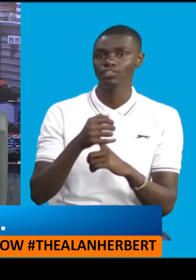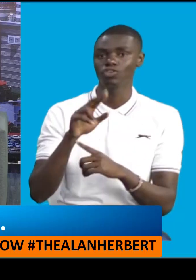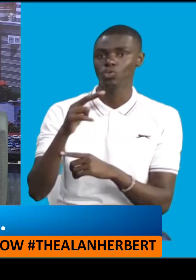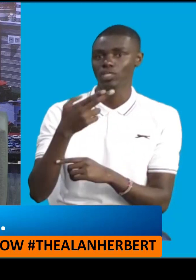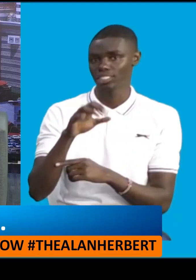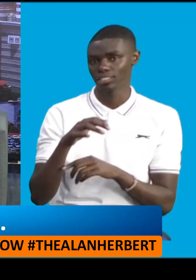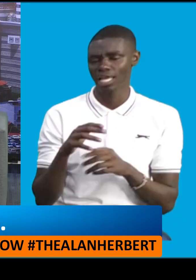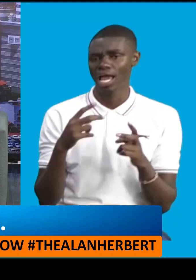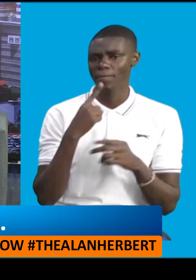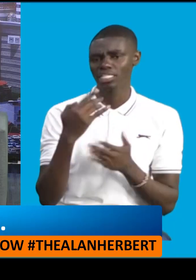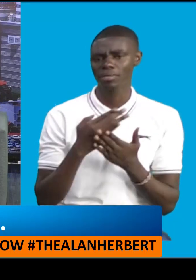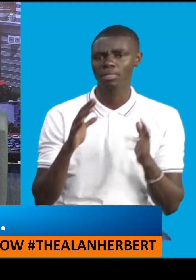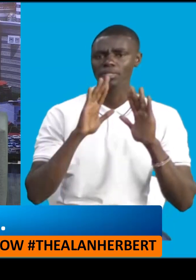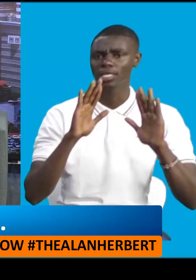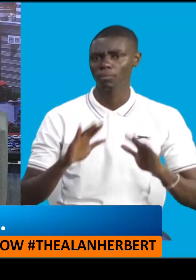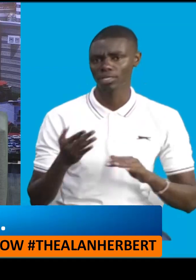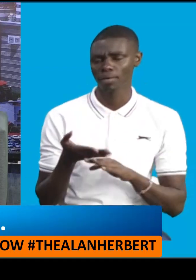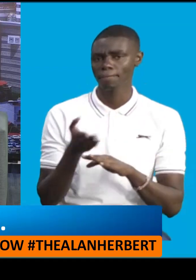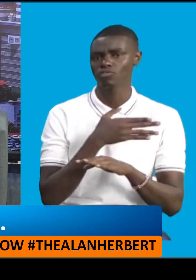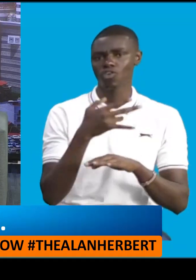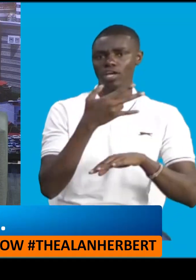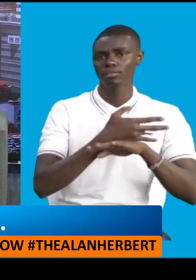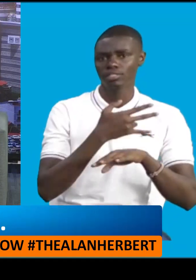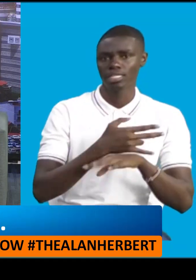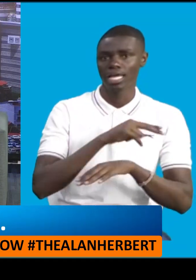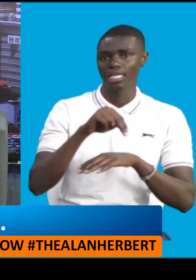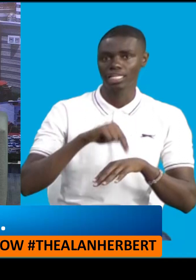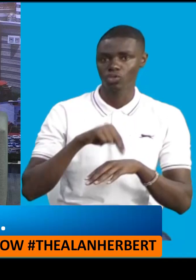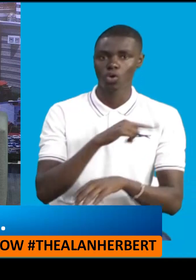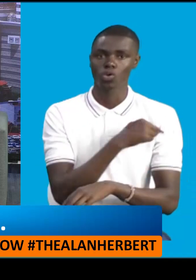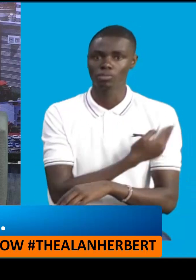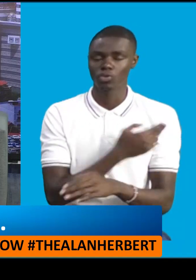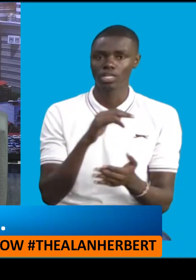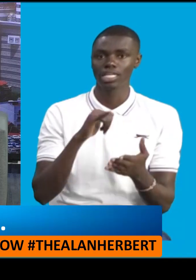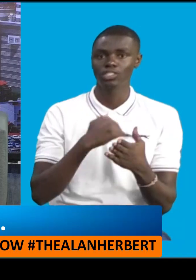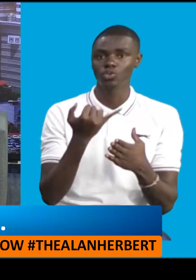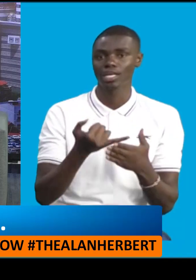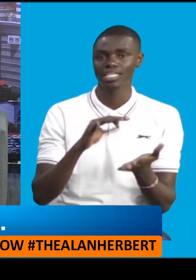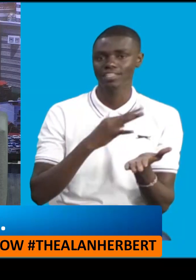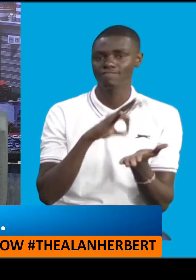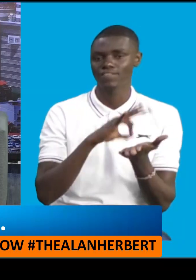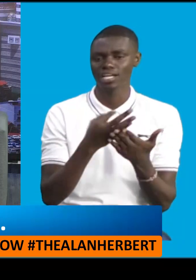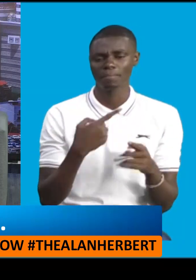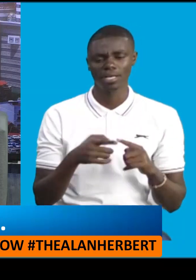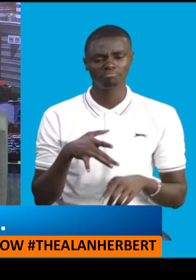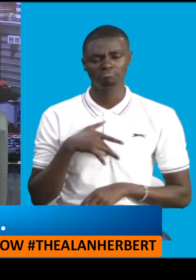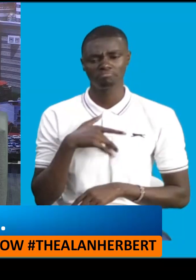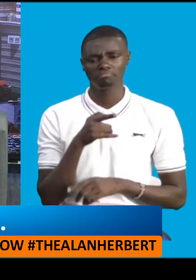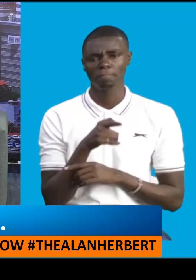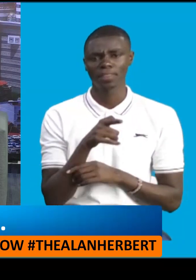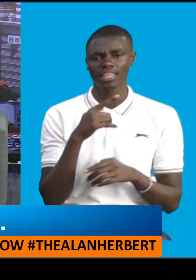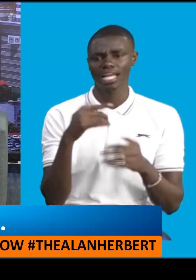coverage. And she mentioned something very important. Initially, NHIF was called the National Hospital Insurance Fund, but they felt